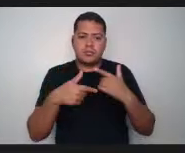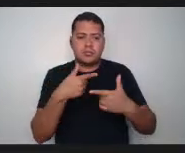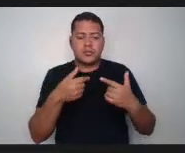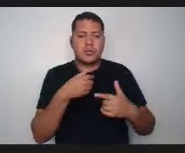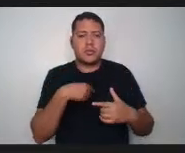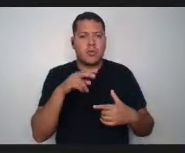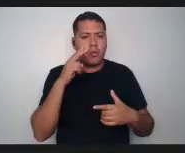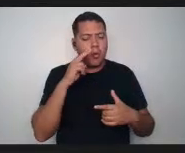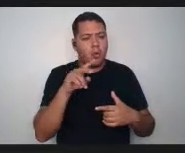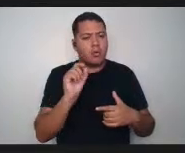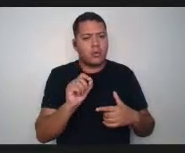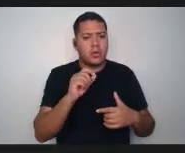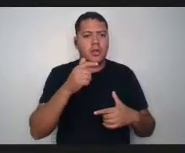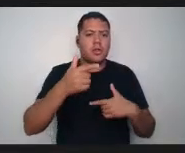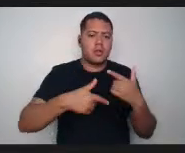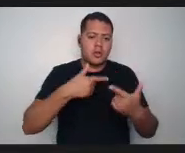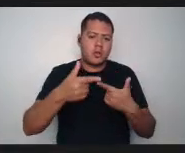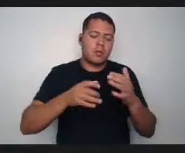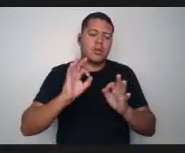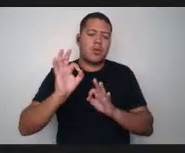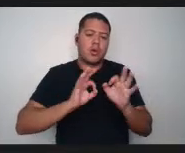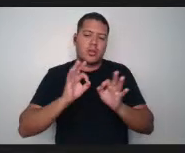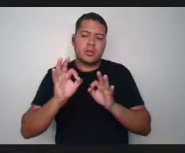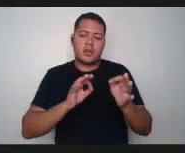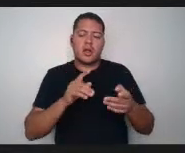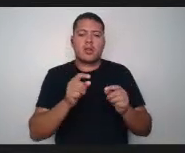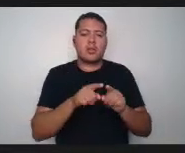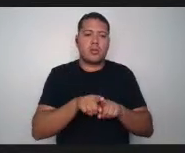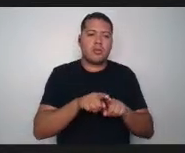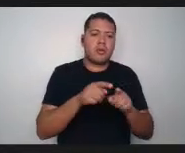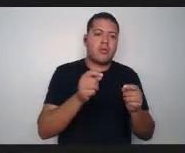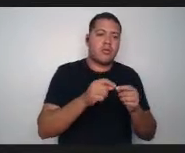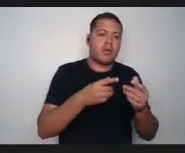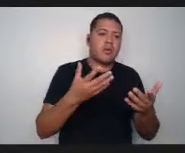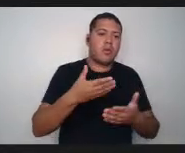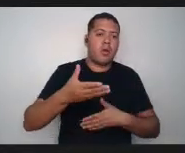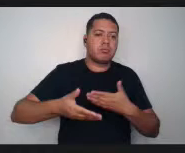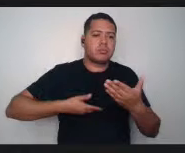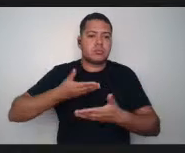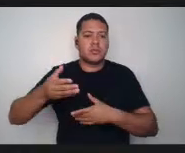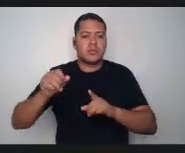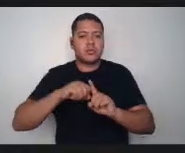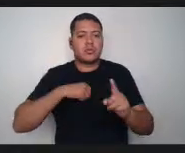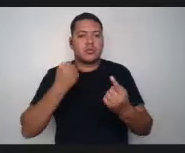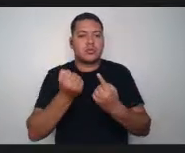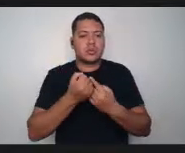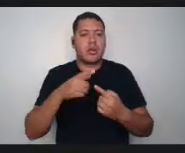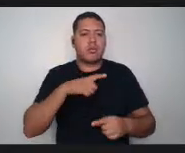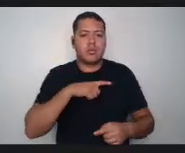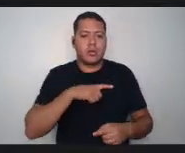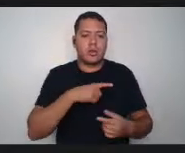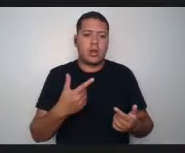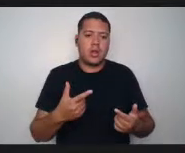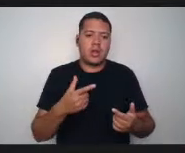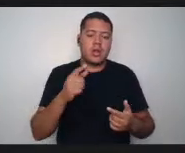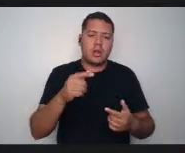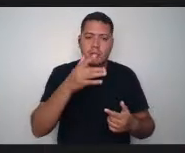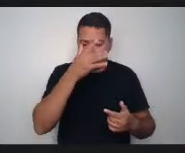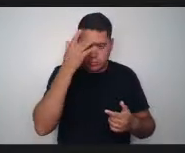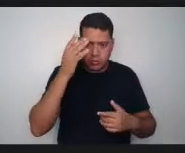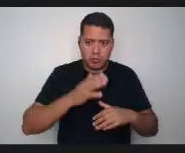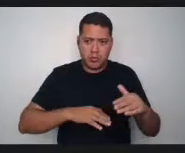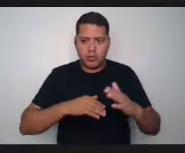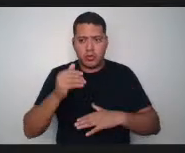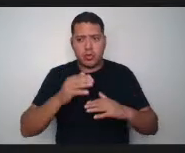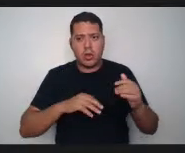the work, I'm going to see how workers is